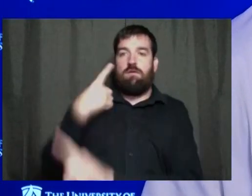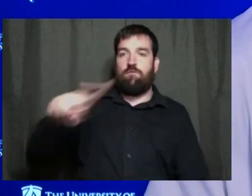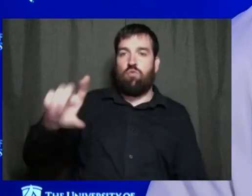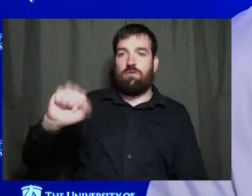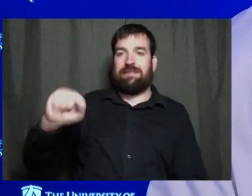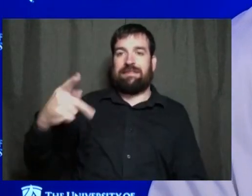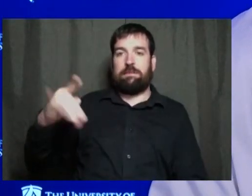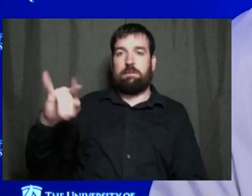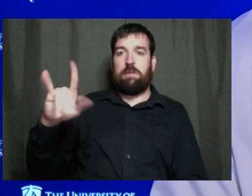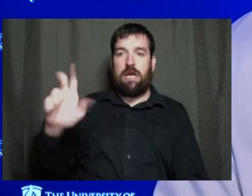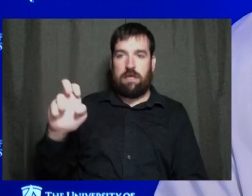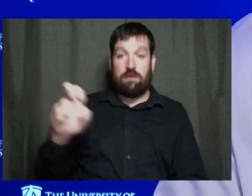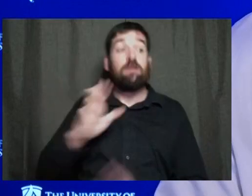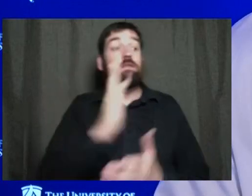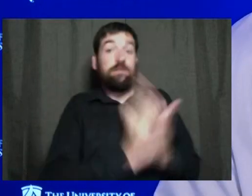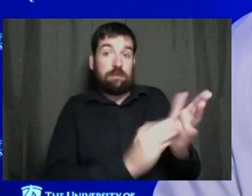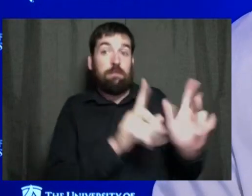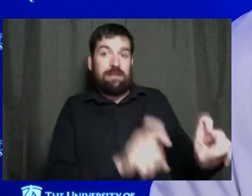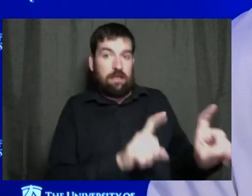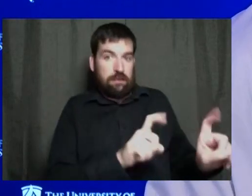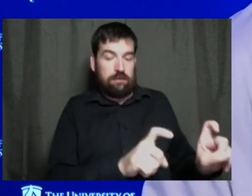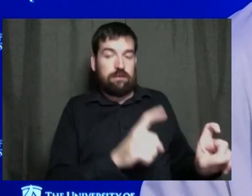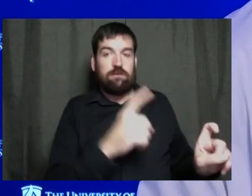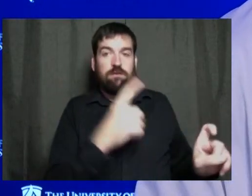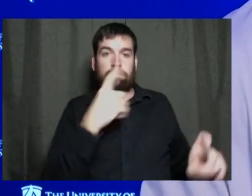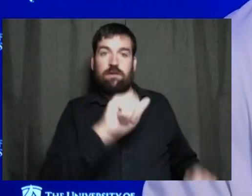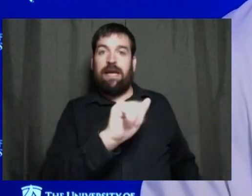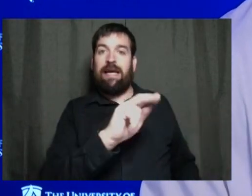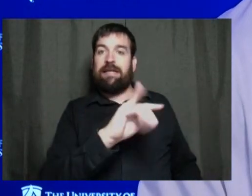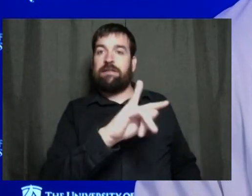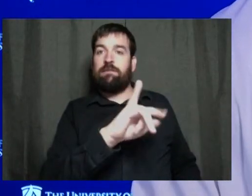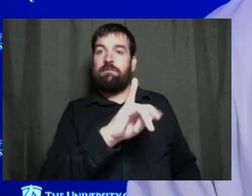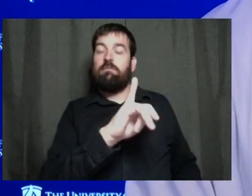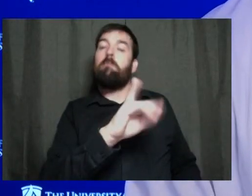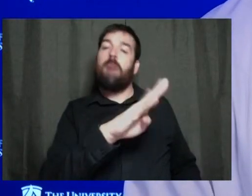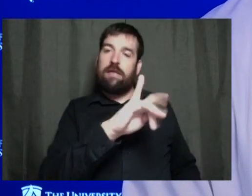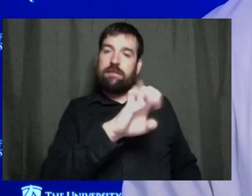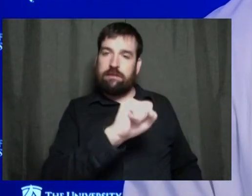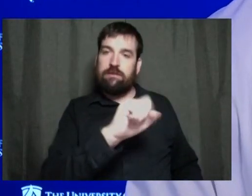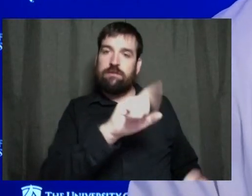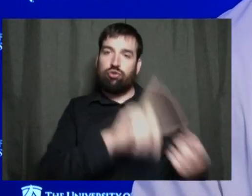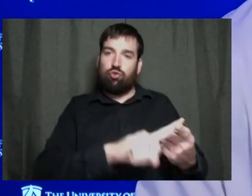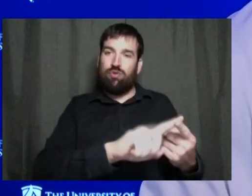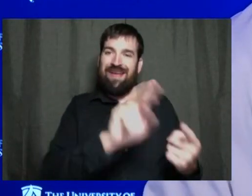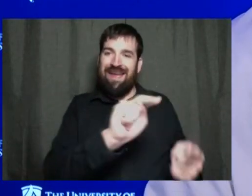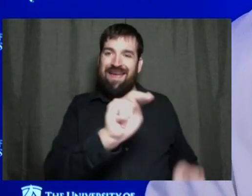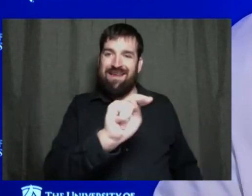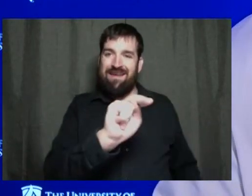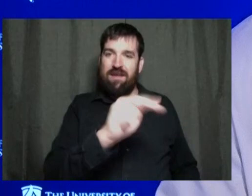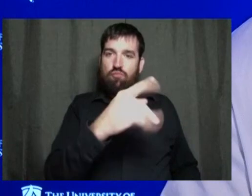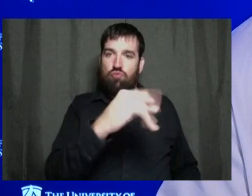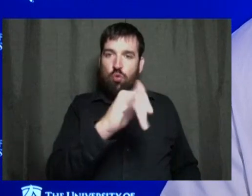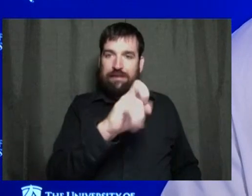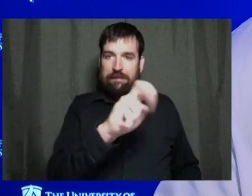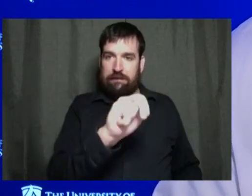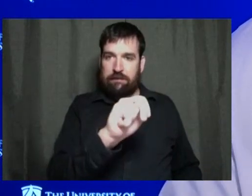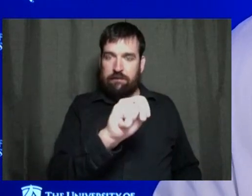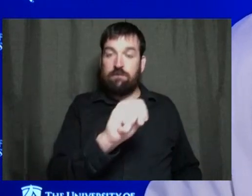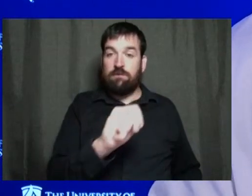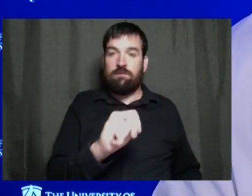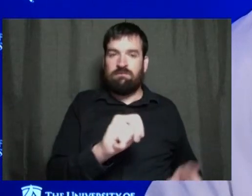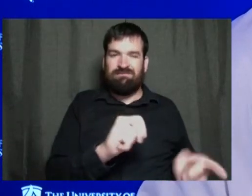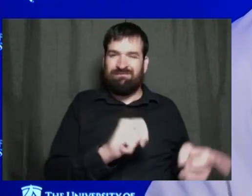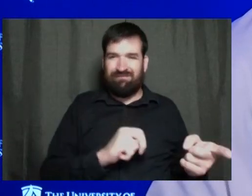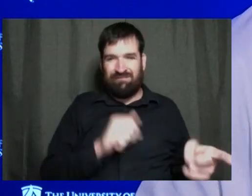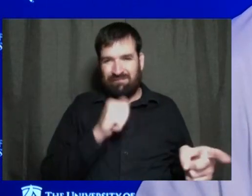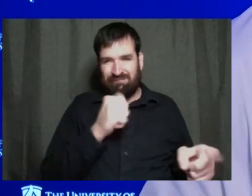antibody tests that look at antibodies to N protein, which is a protein that's found on the virus itself. But we don't really use those in a clinical